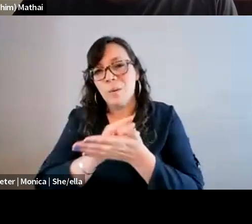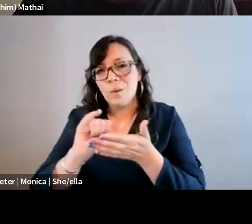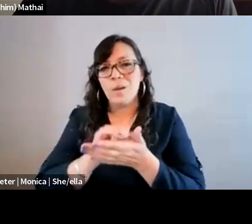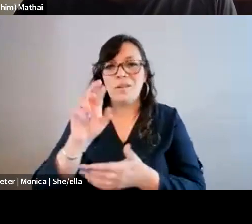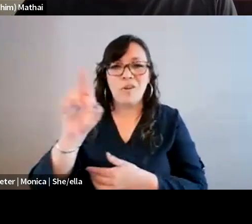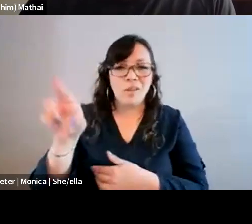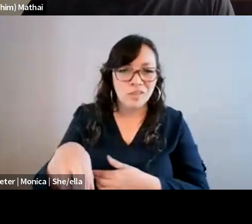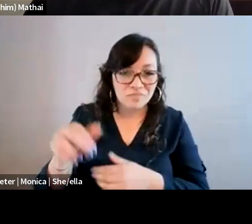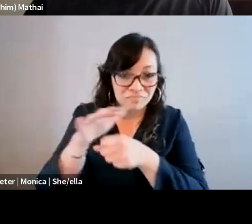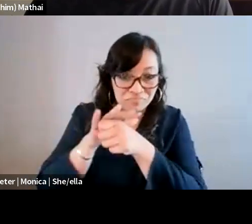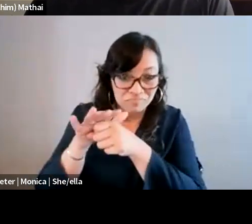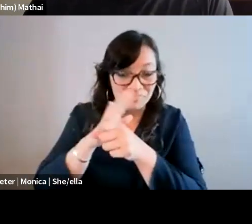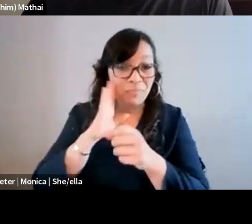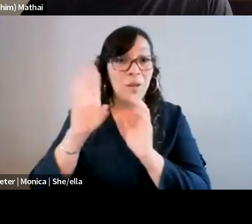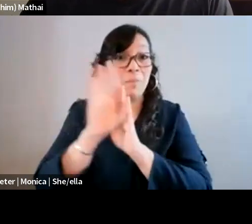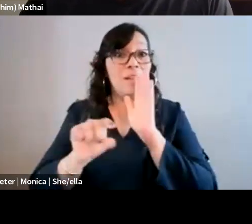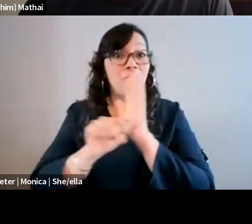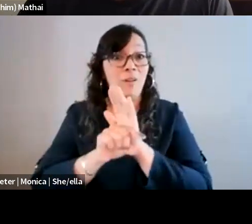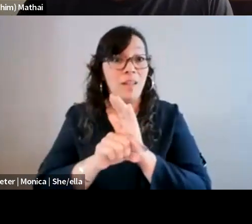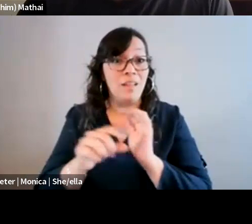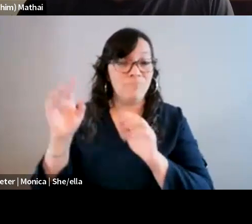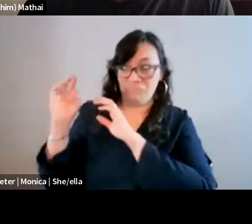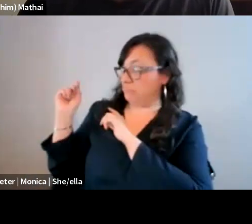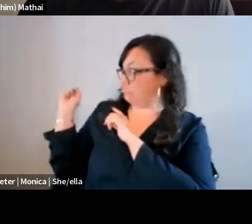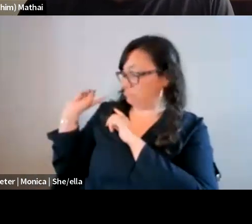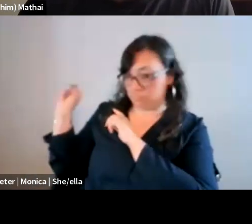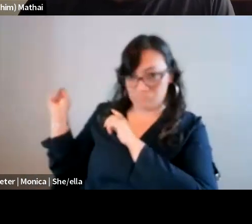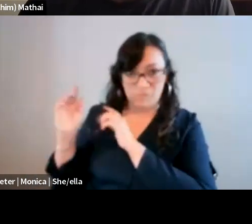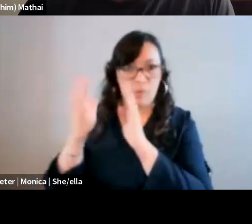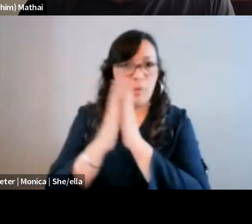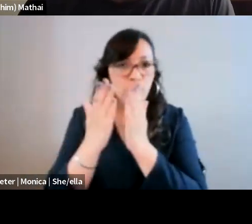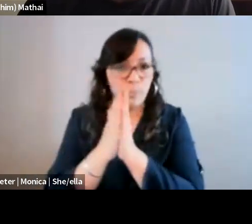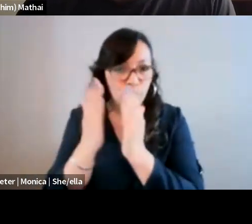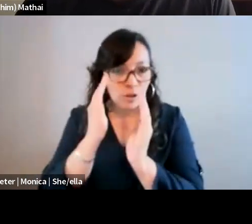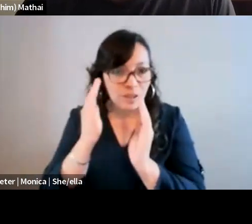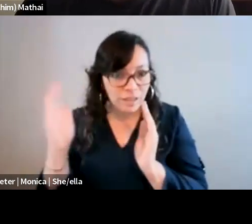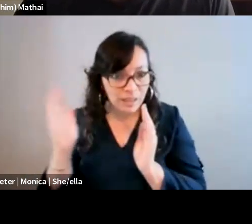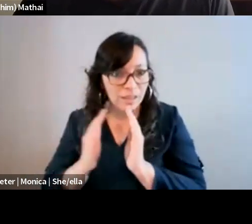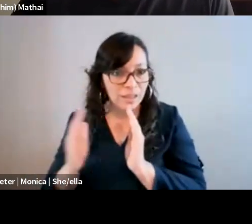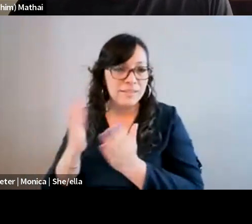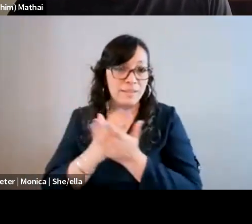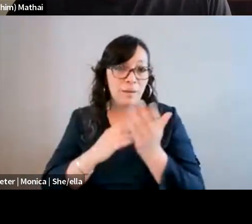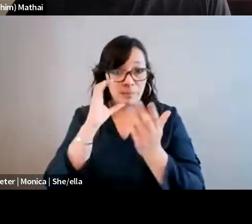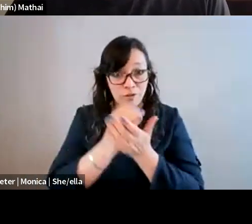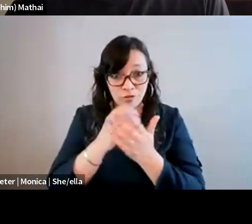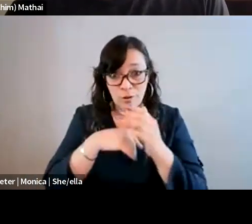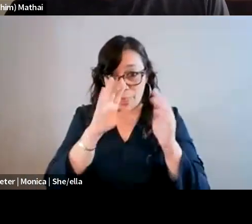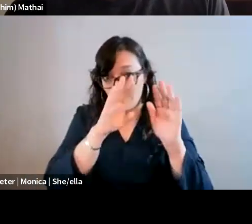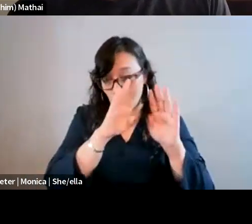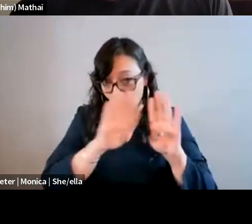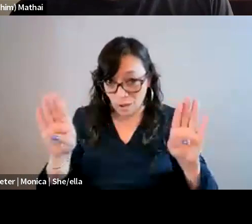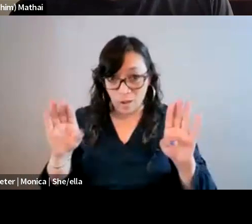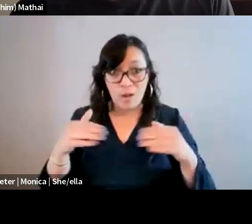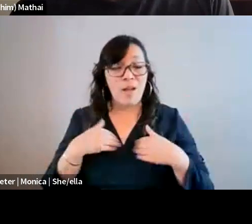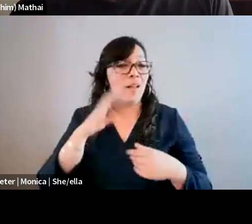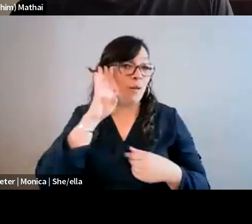My background, by the way, is a bookcase with some pictures on the wall. I'm a brown-skinned man